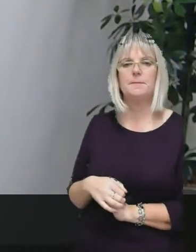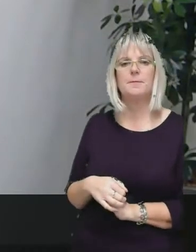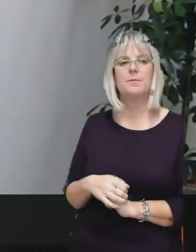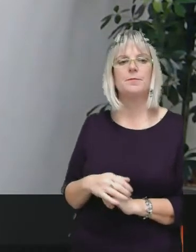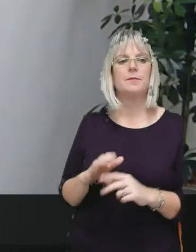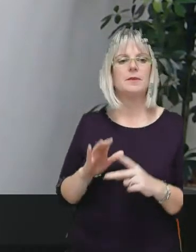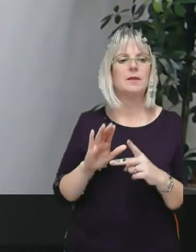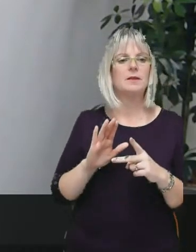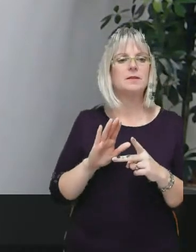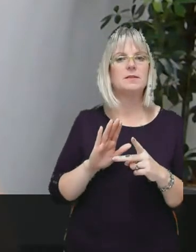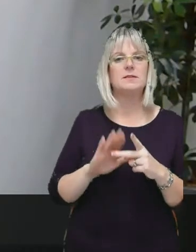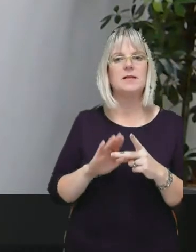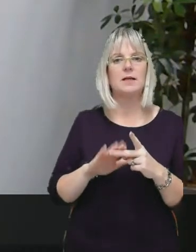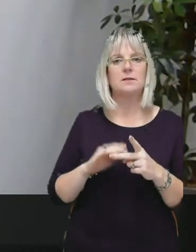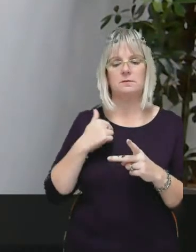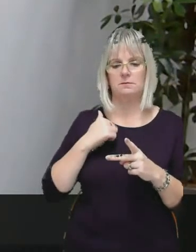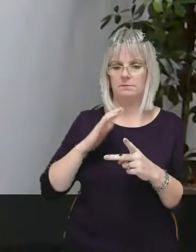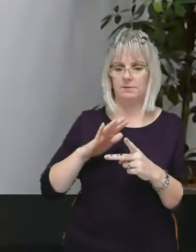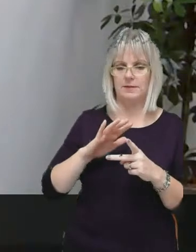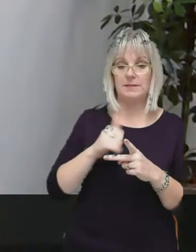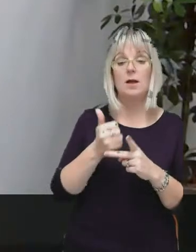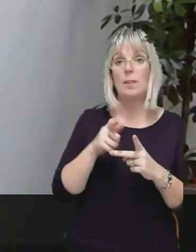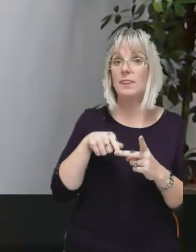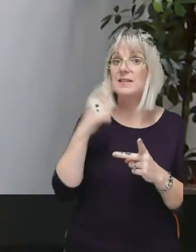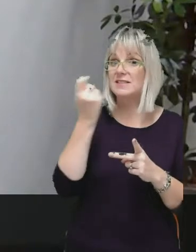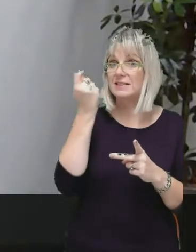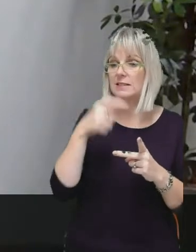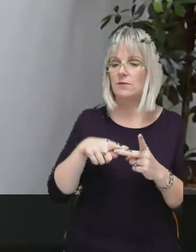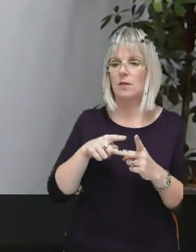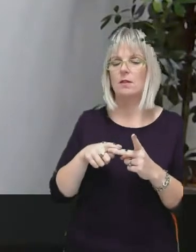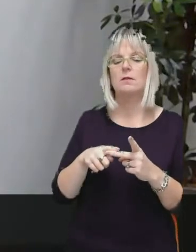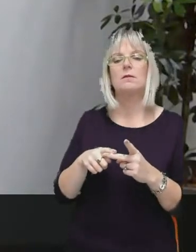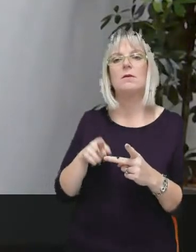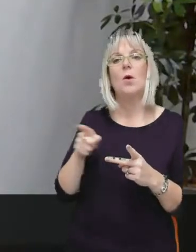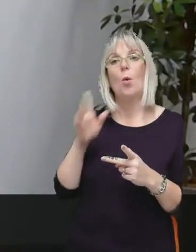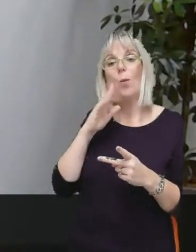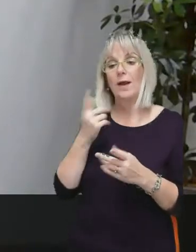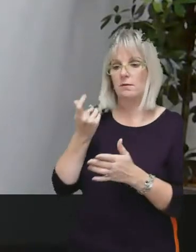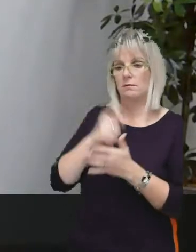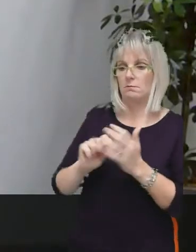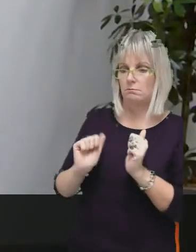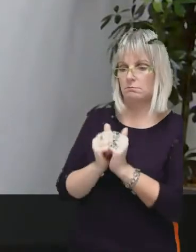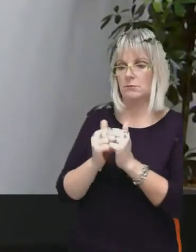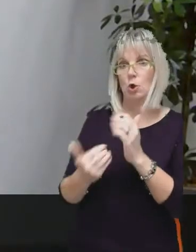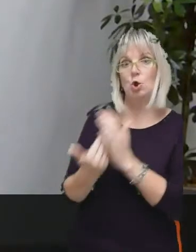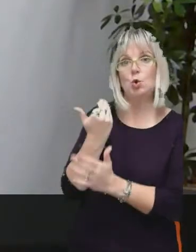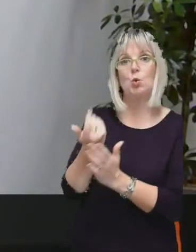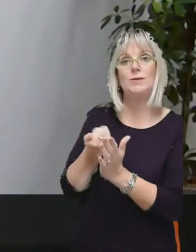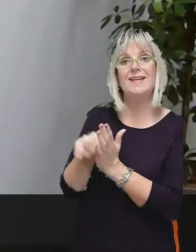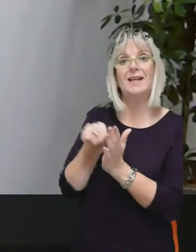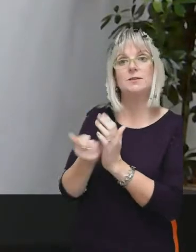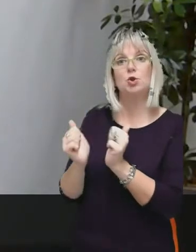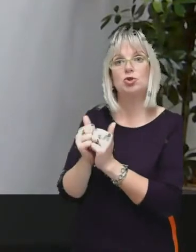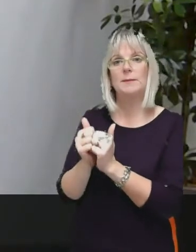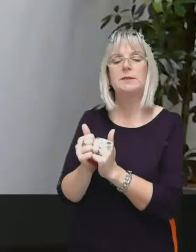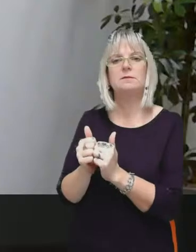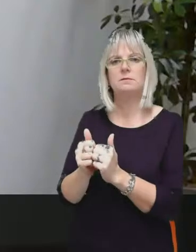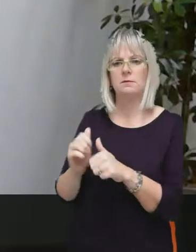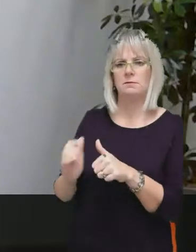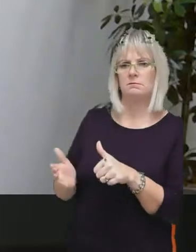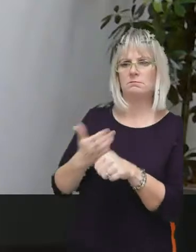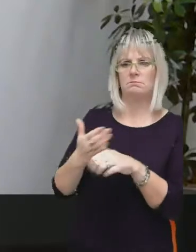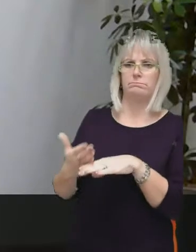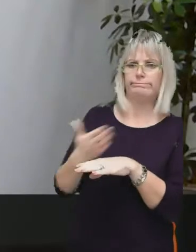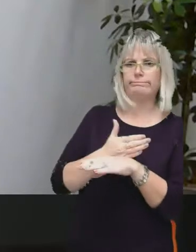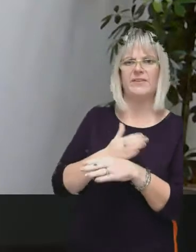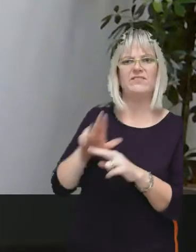to remove the fee people pay when they sign a new tenancy agreement. And that's saving people like you an average £600 when you move